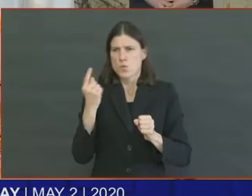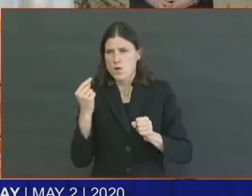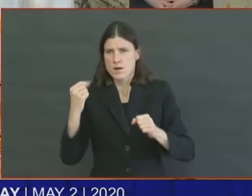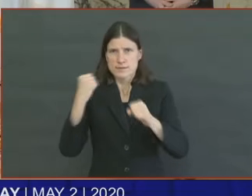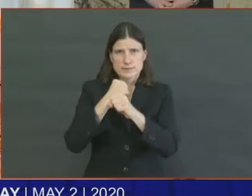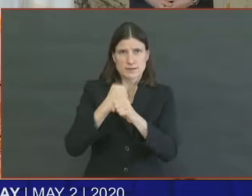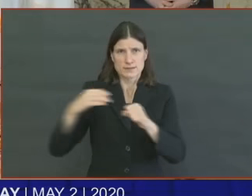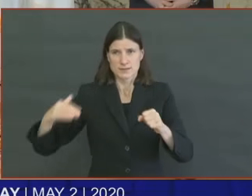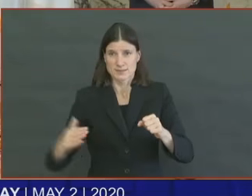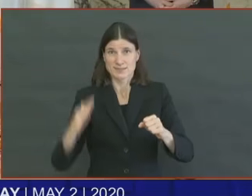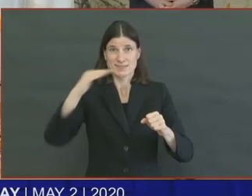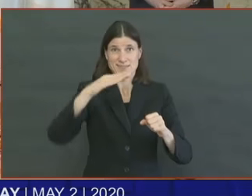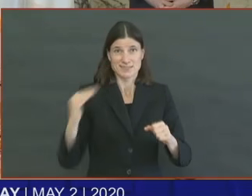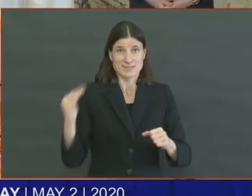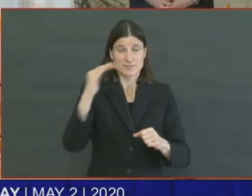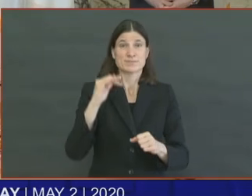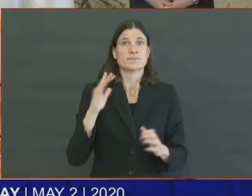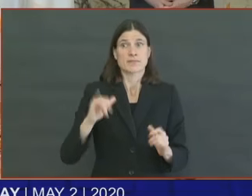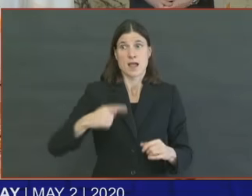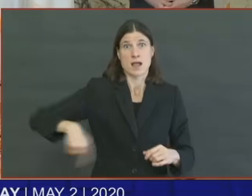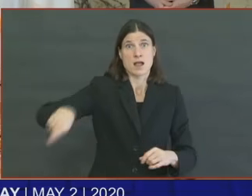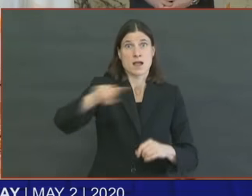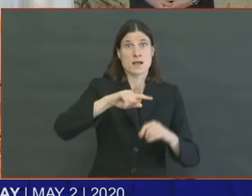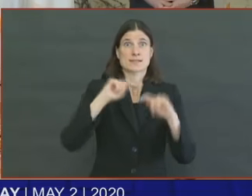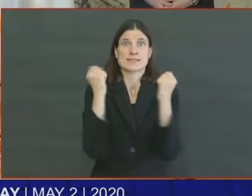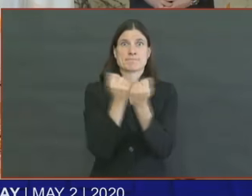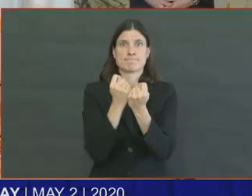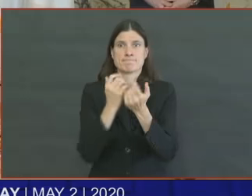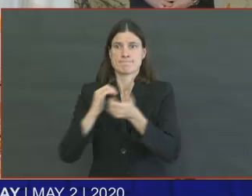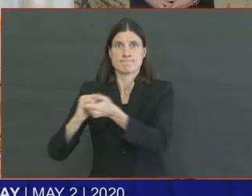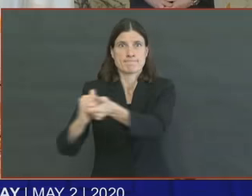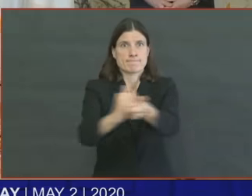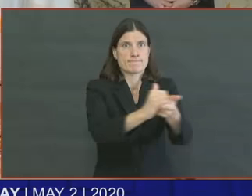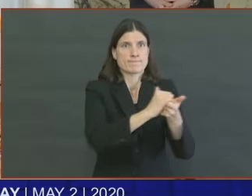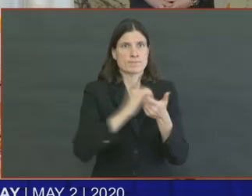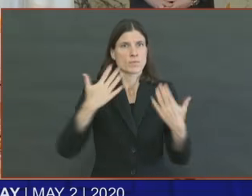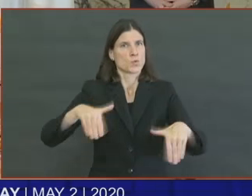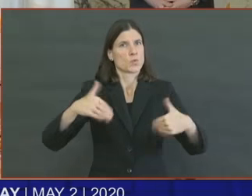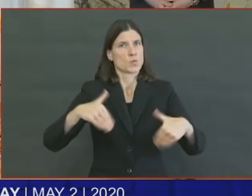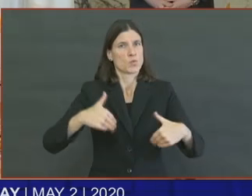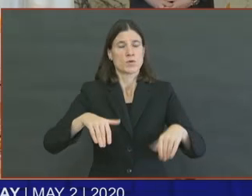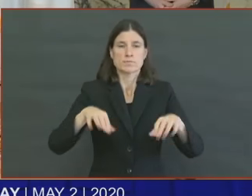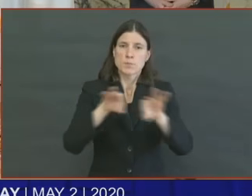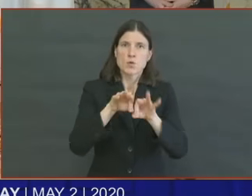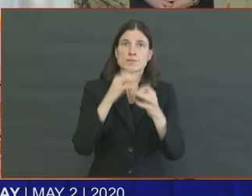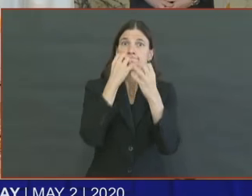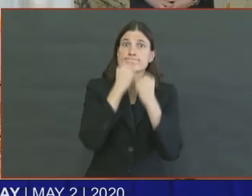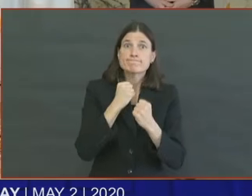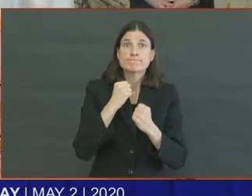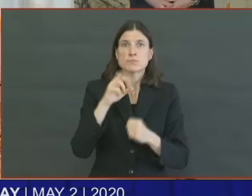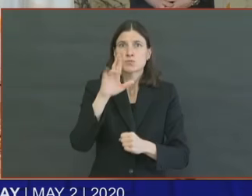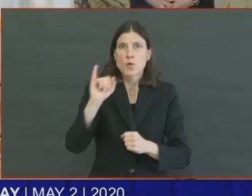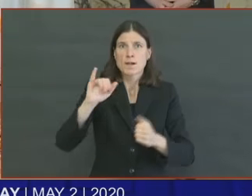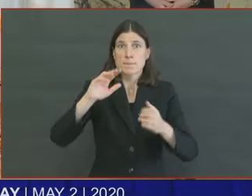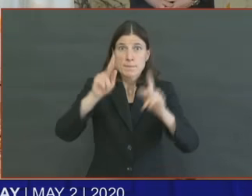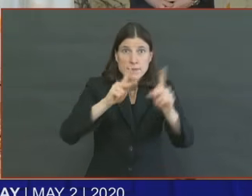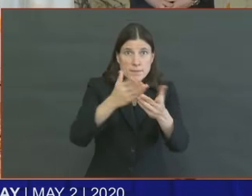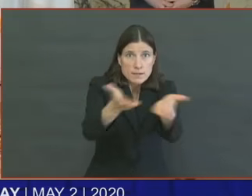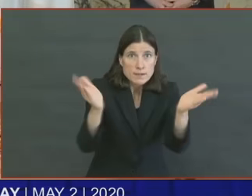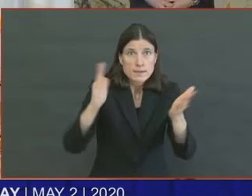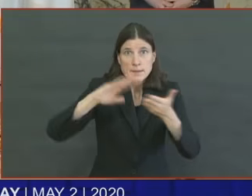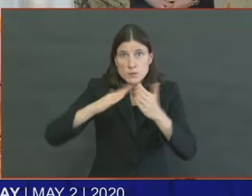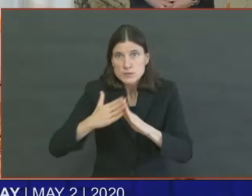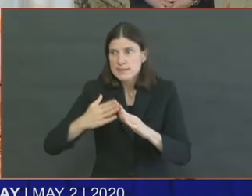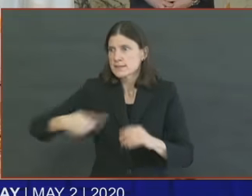and collaboration with the general public are also the foundation of this response. The visuals that the